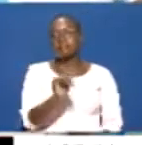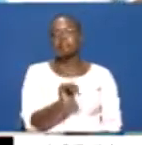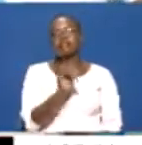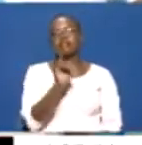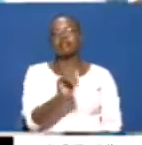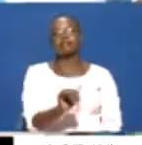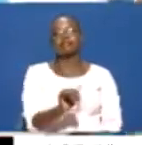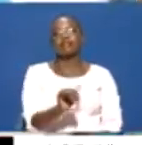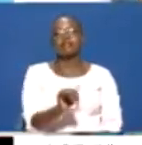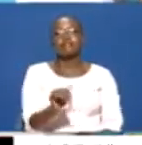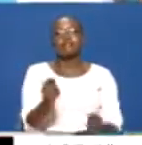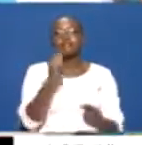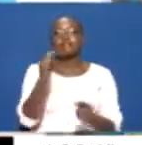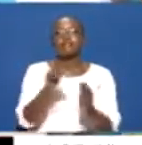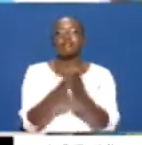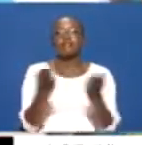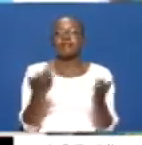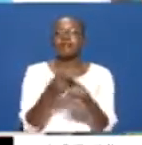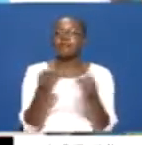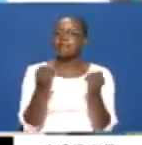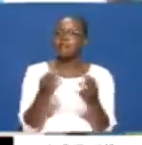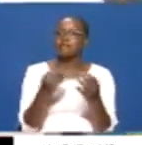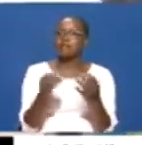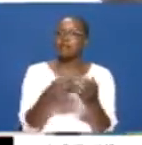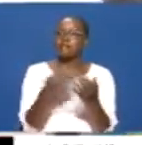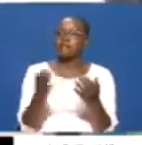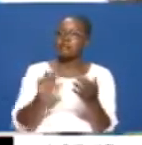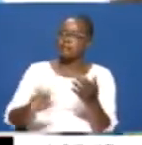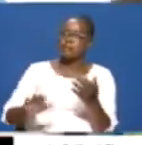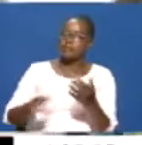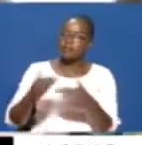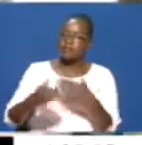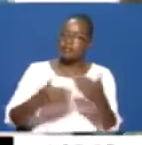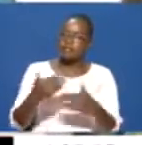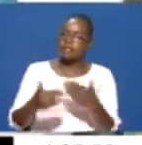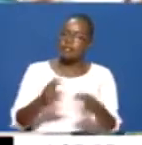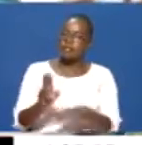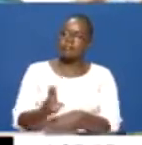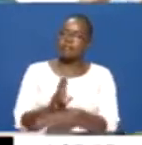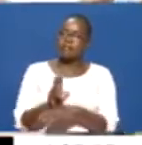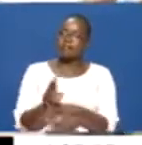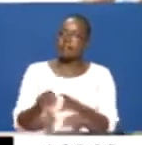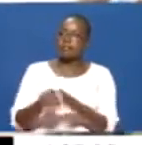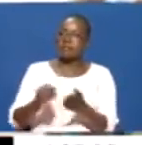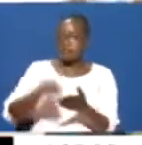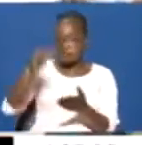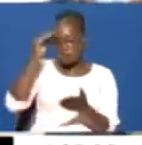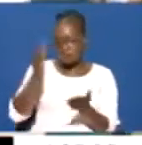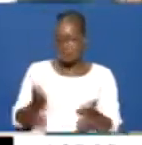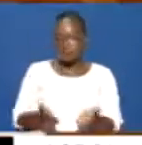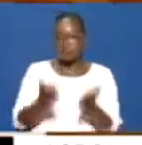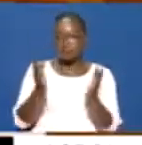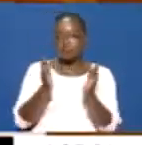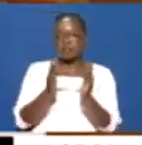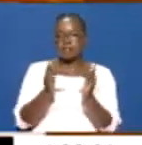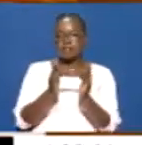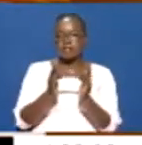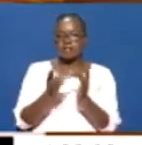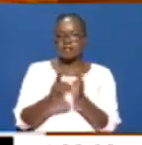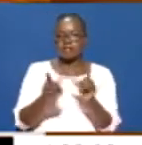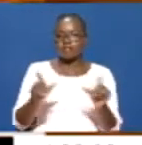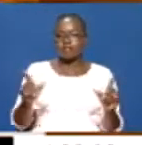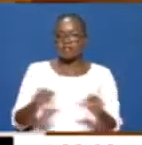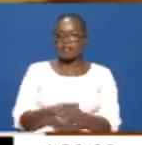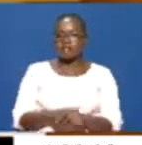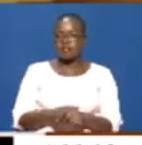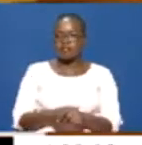only textbooks, but there are many other supplementary materials that they can use, and they can learn and improve on their digital literacy. The